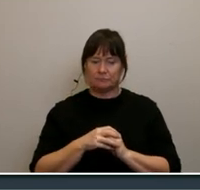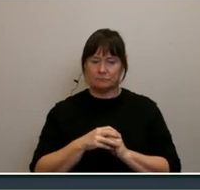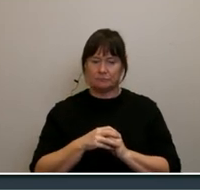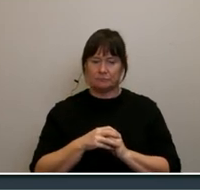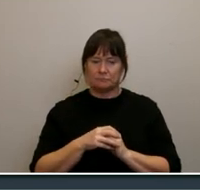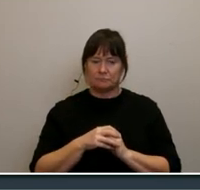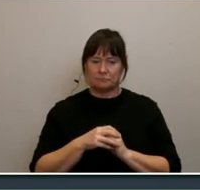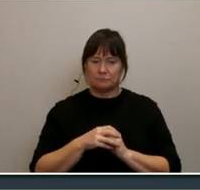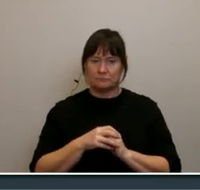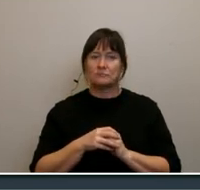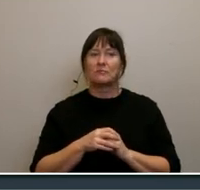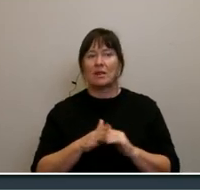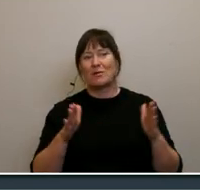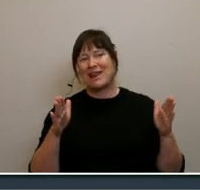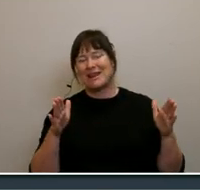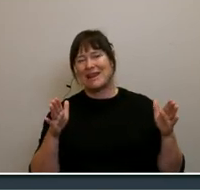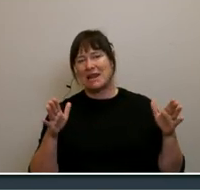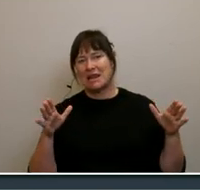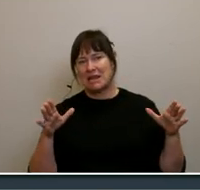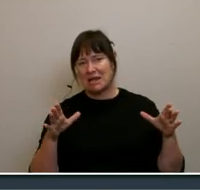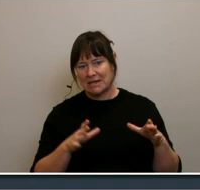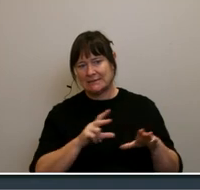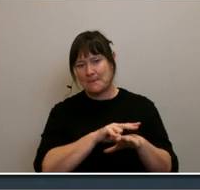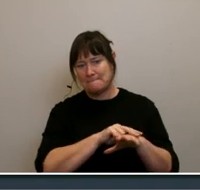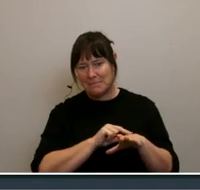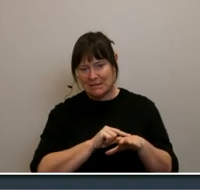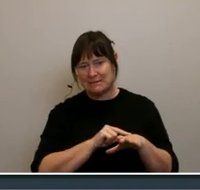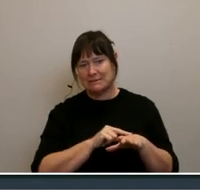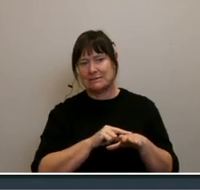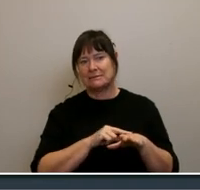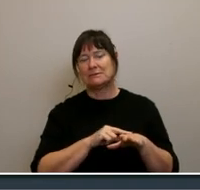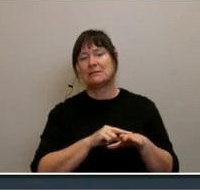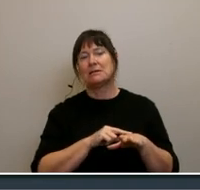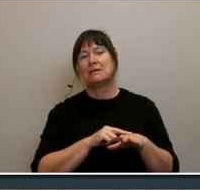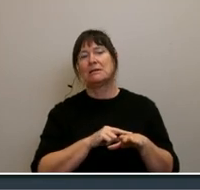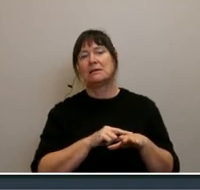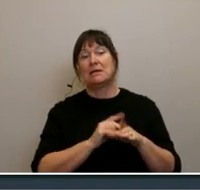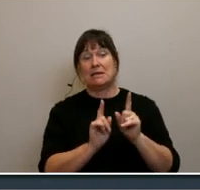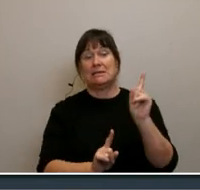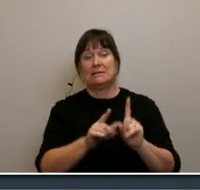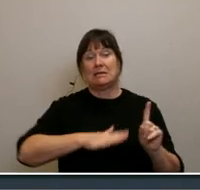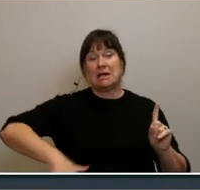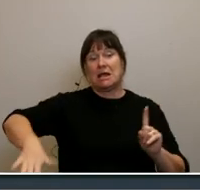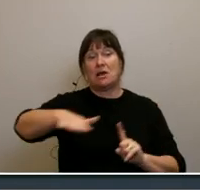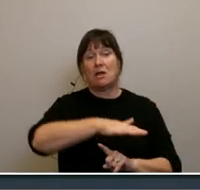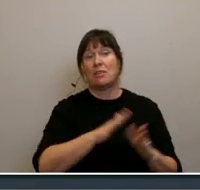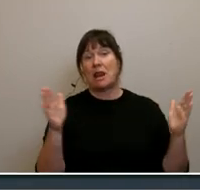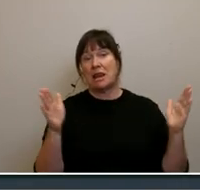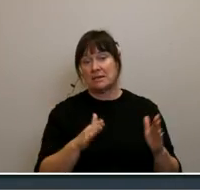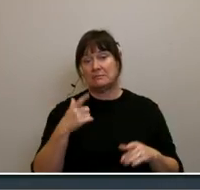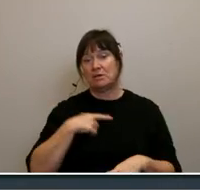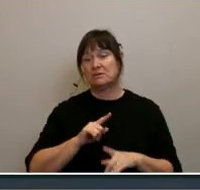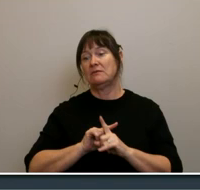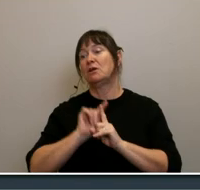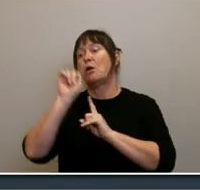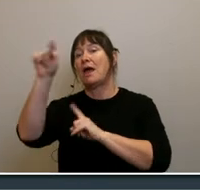there are less police on the streets now, particularly within the CBD, as they are needing to